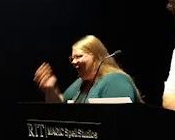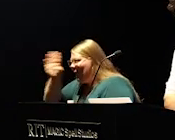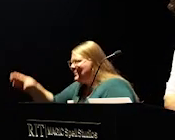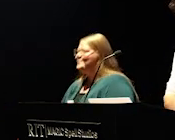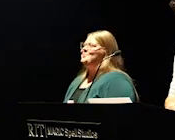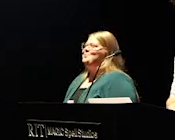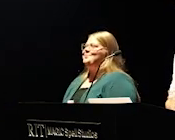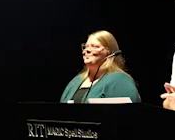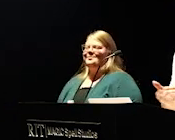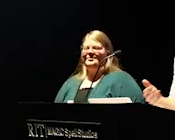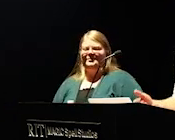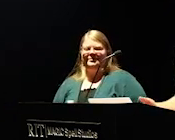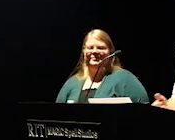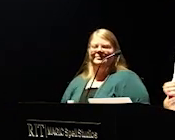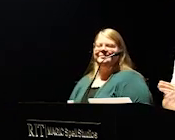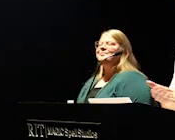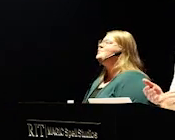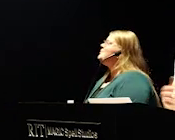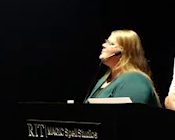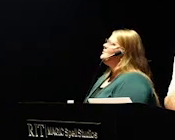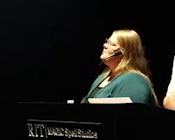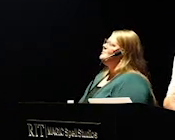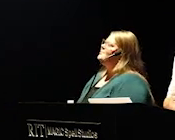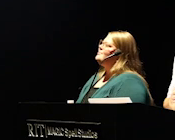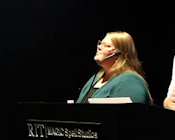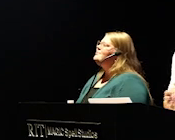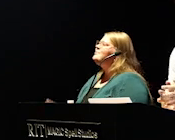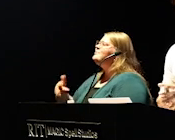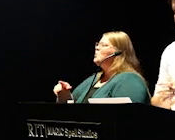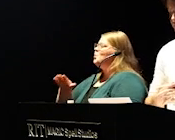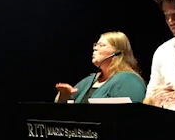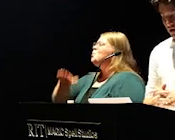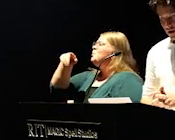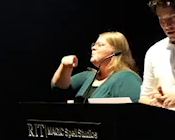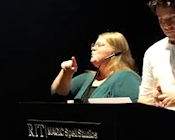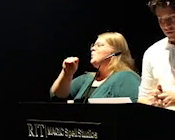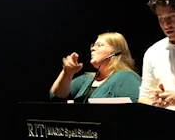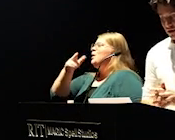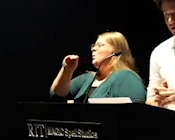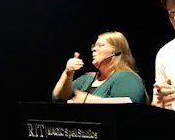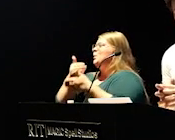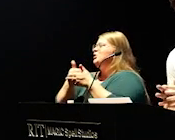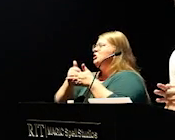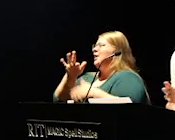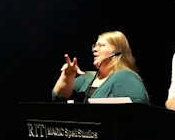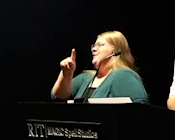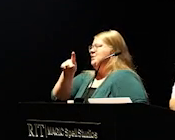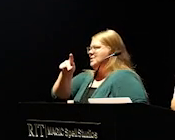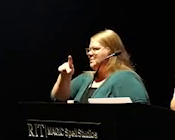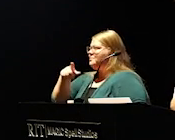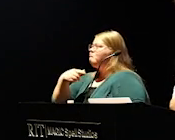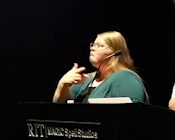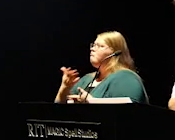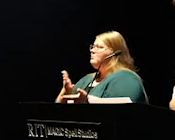hello. And hello. I grew up near Cleveland, Ohio, on the east side of Cleveland, and I came to Rochester,